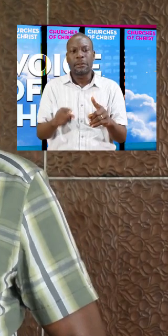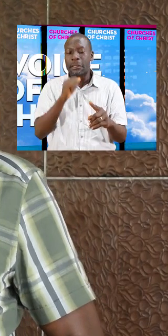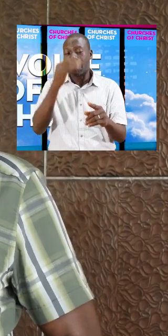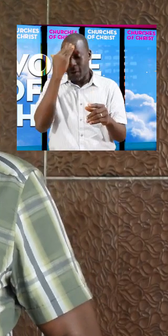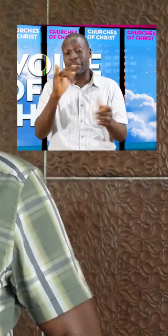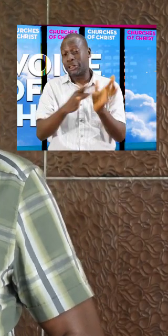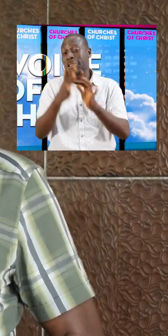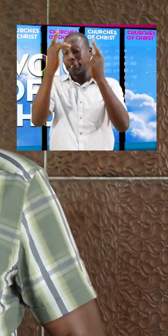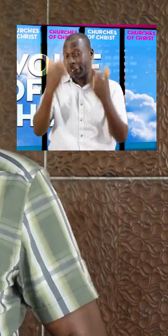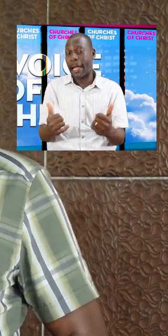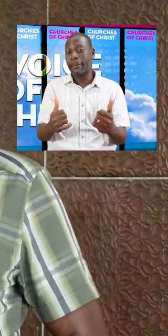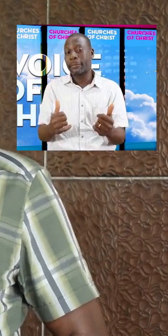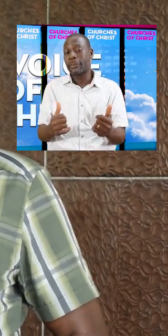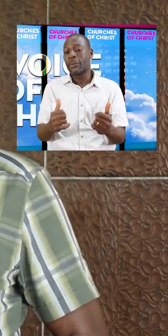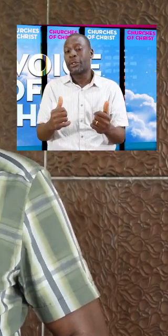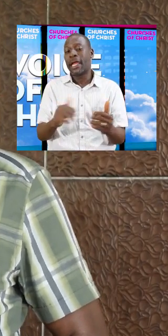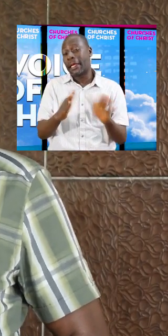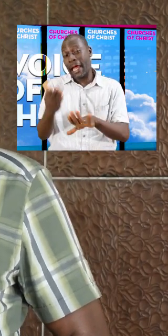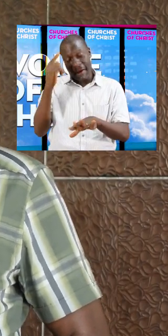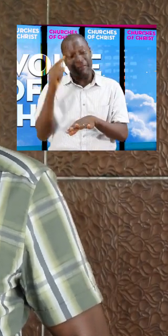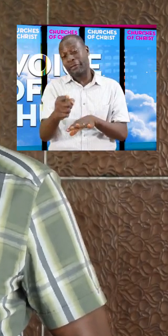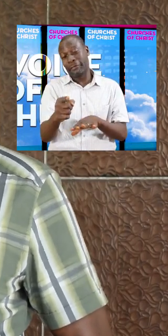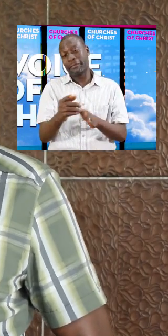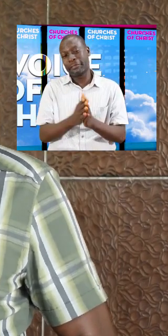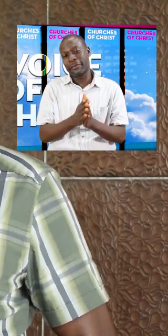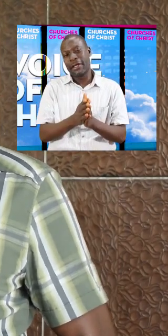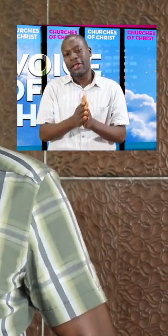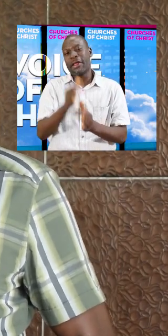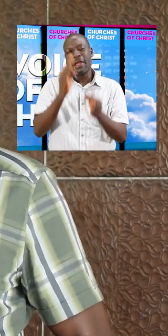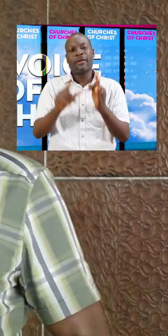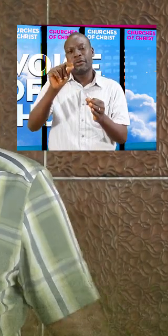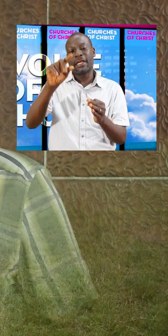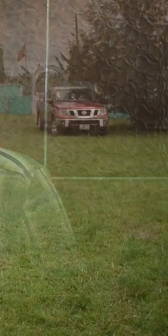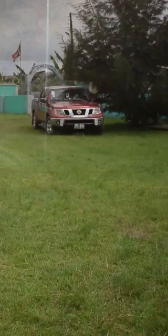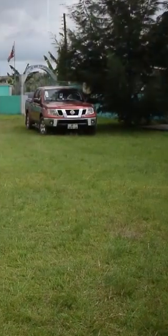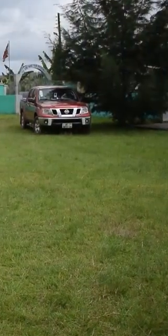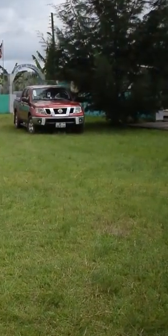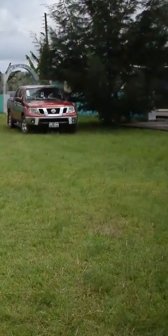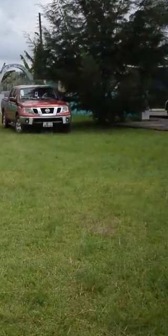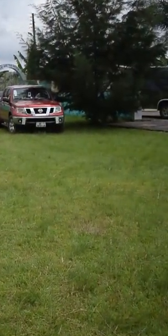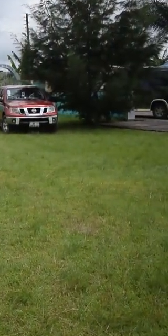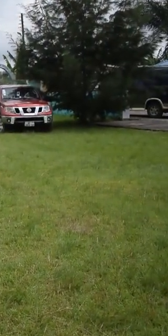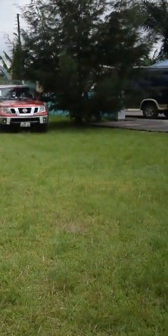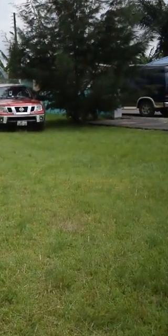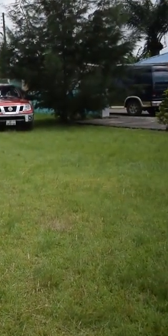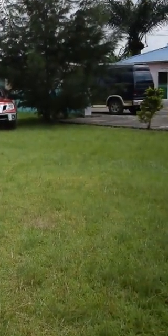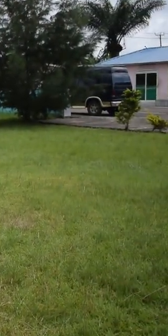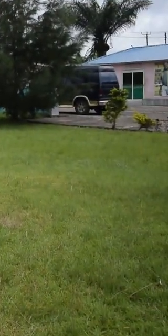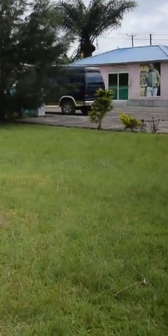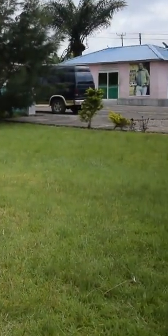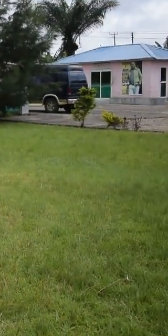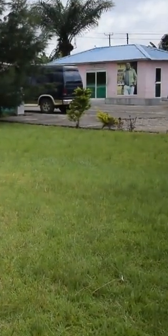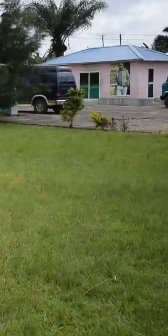Yesu Kristo obaaye a oba ebewu ya na se 2017 no sa wo hwee impa school dan no a na masie